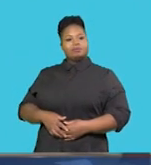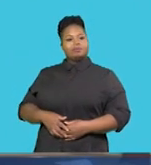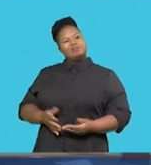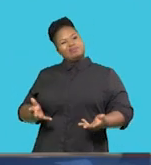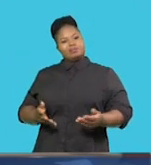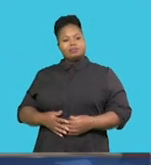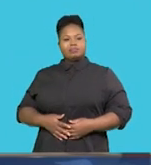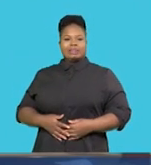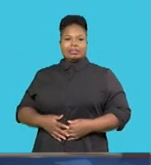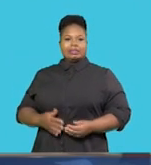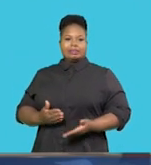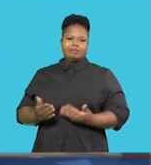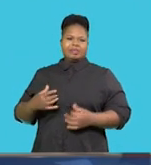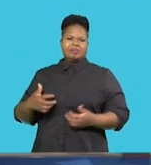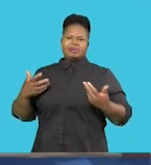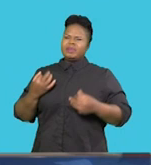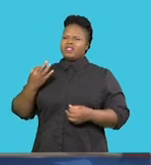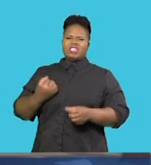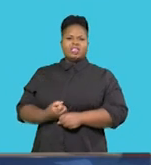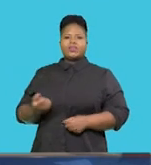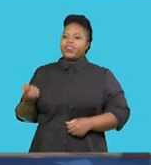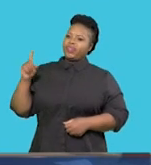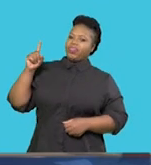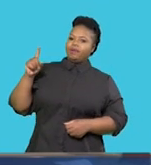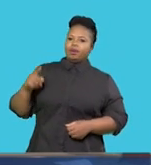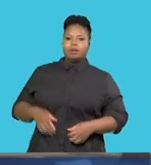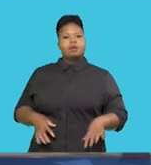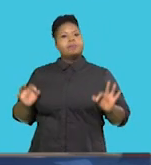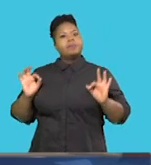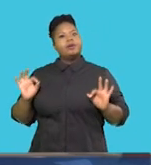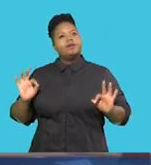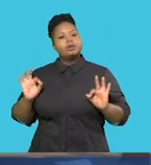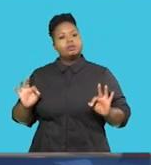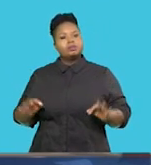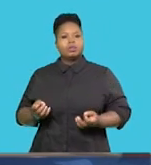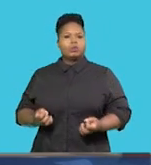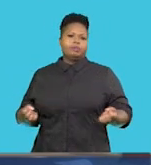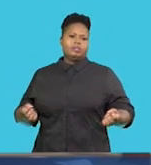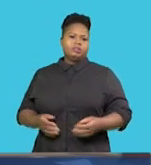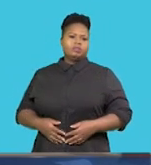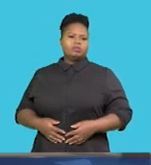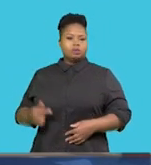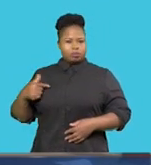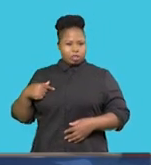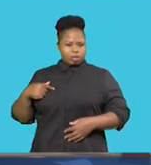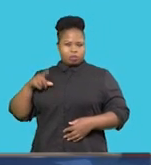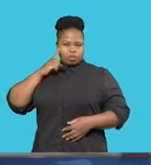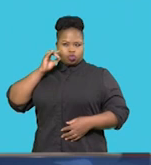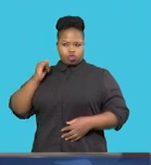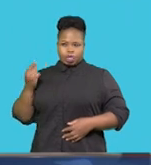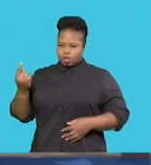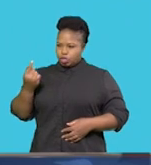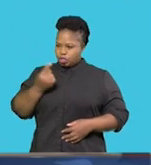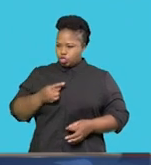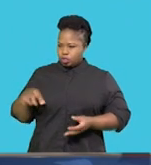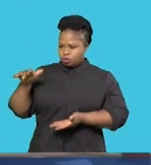I get quite angry about. After 3 years, we throw them away. Perfectly good equipment. Now, as a medic, I check each kit, I put it